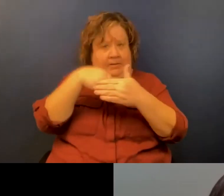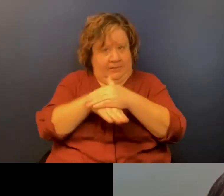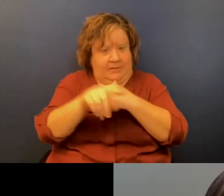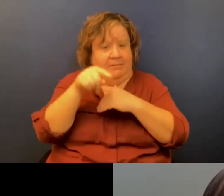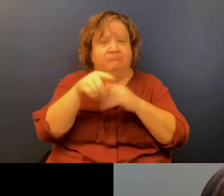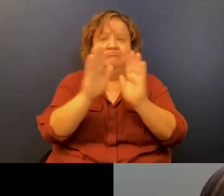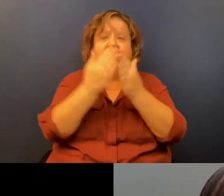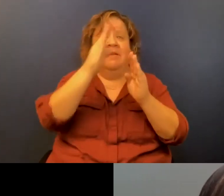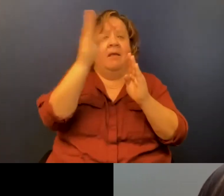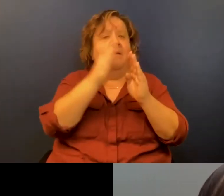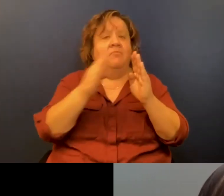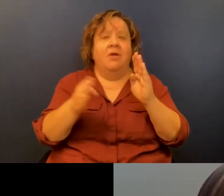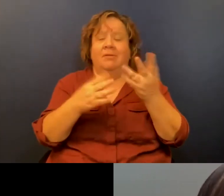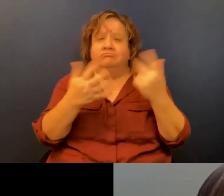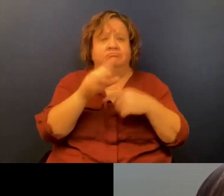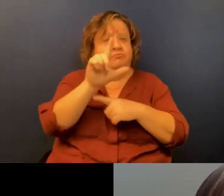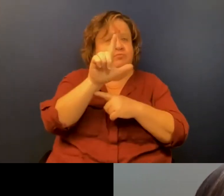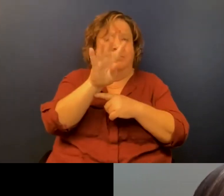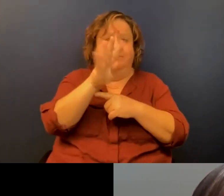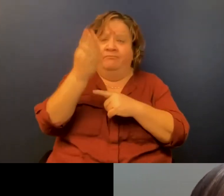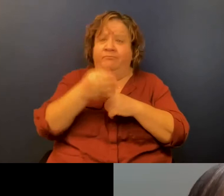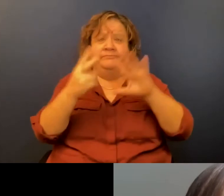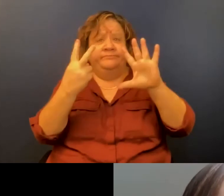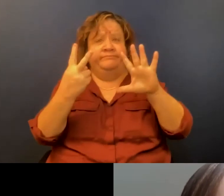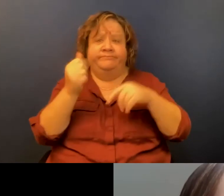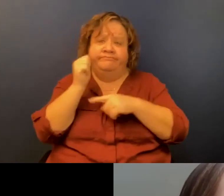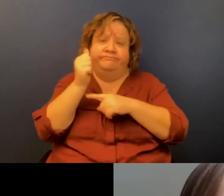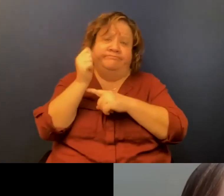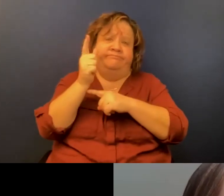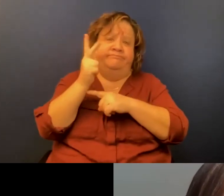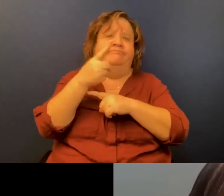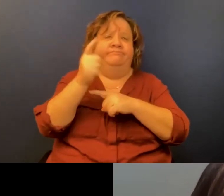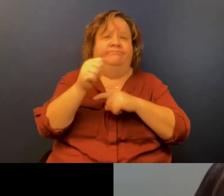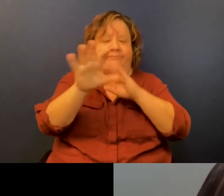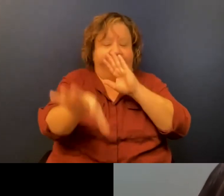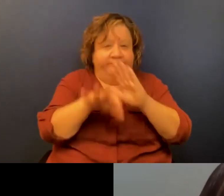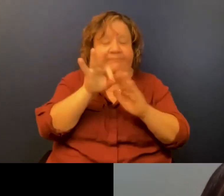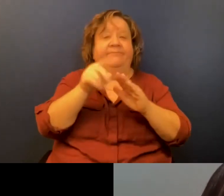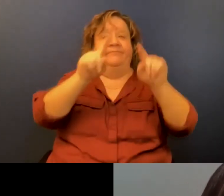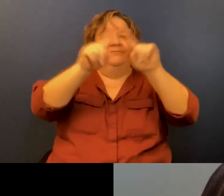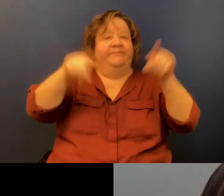Let's watch a short video so you can learn a little bit more about this really exciting technology.